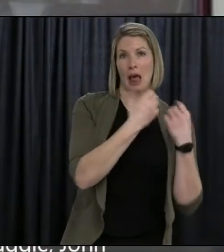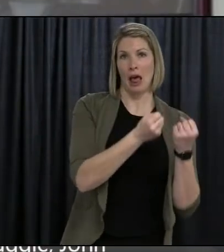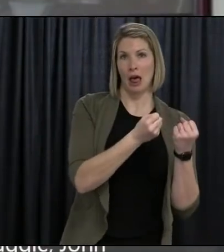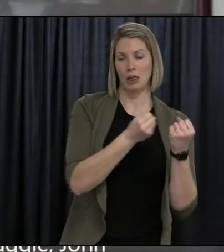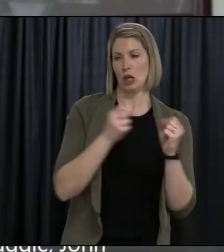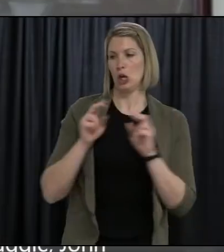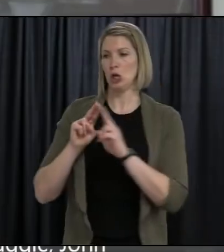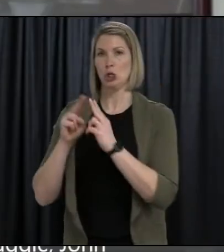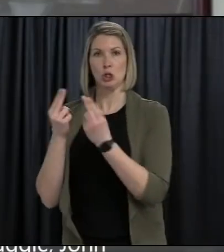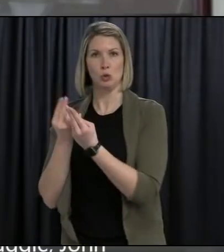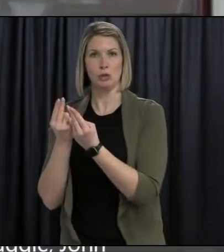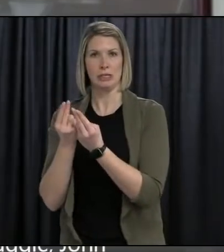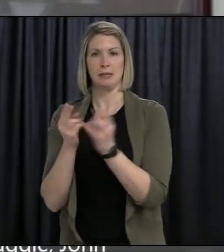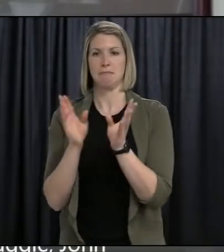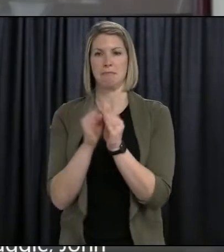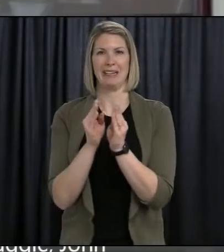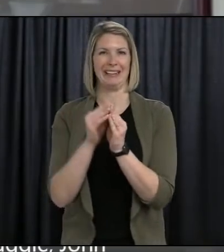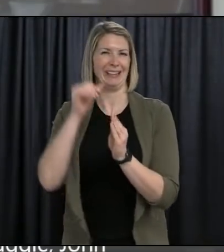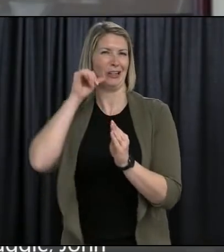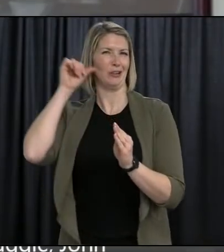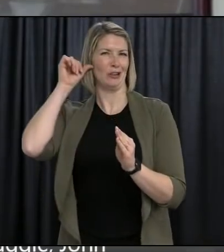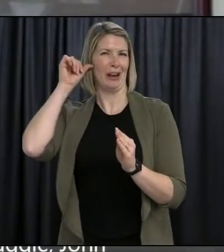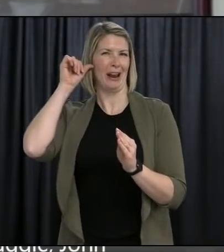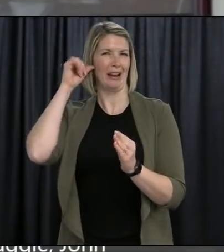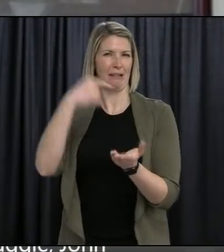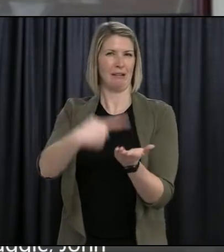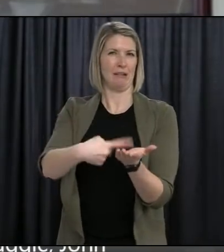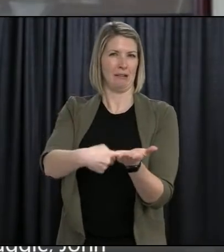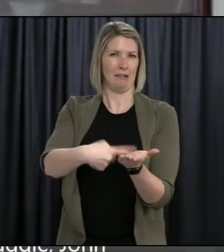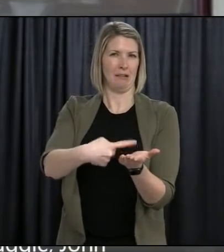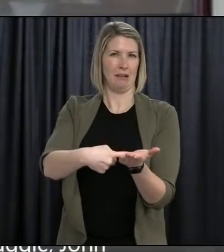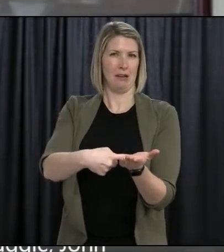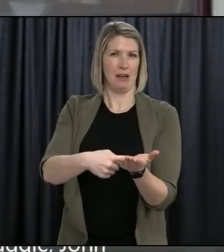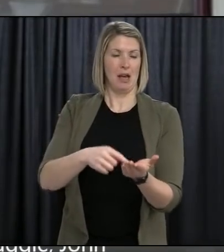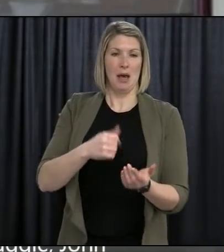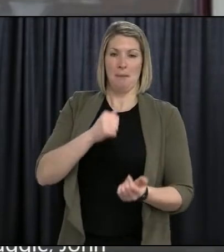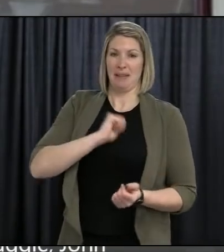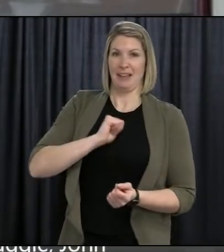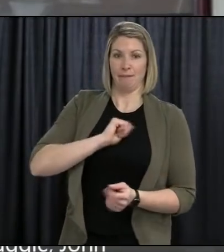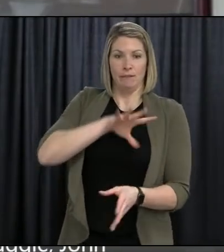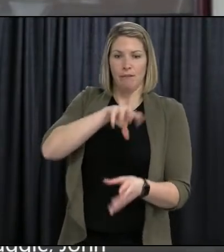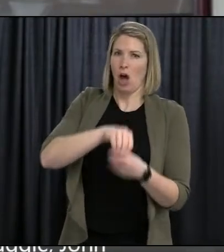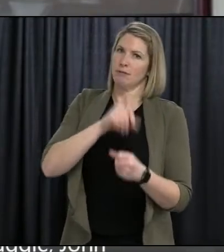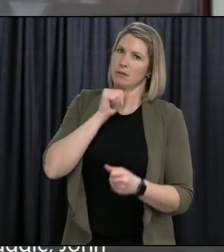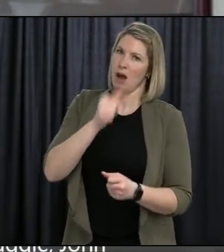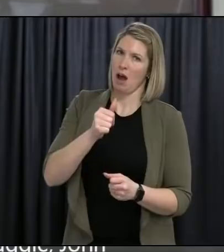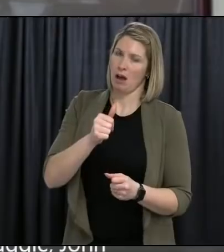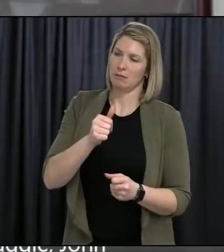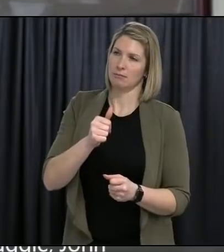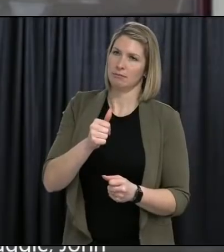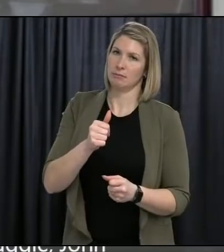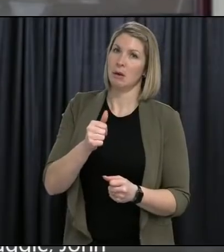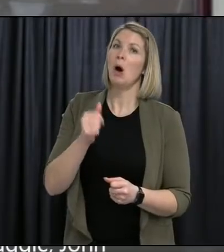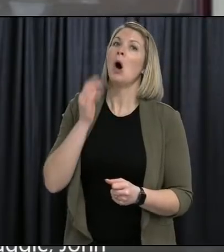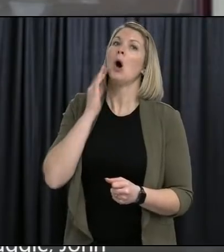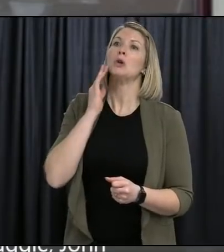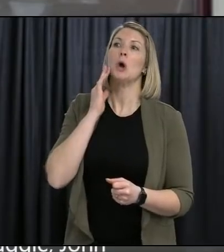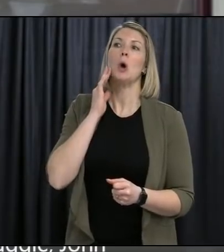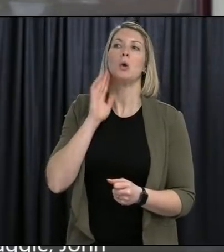late yesterday, and I haven't actually been briefed on some of the contents of that, but certainly PPE has been a hot topic with